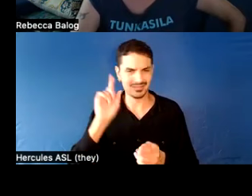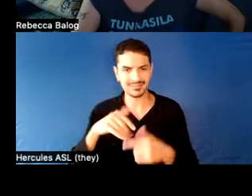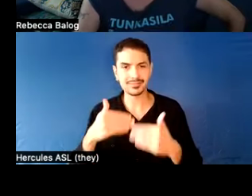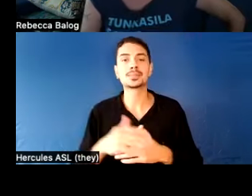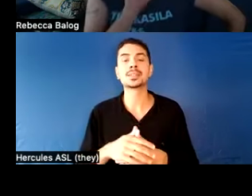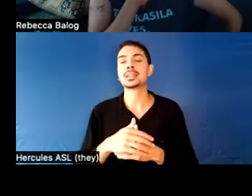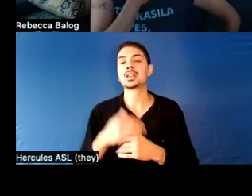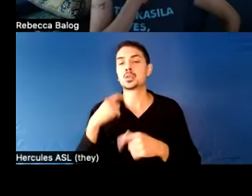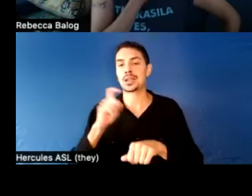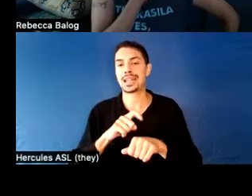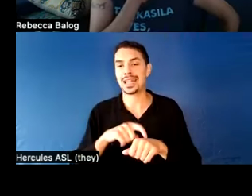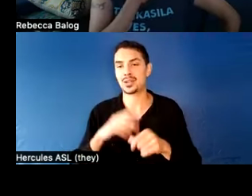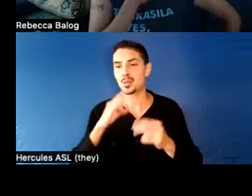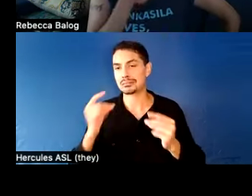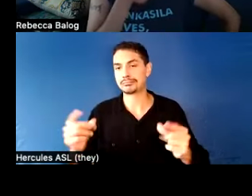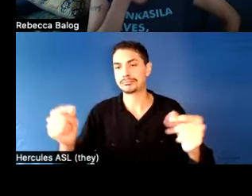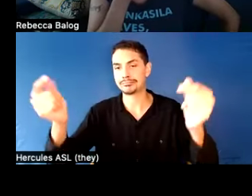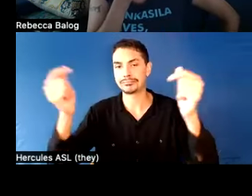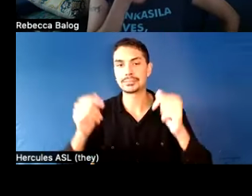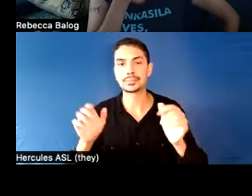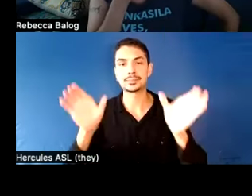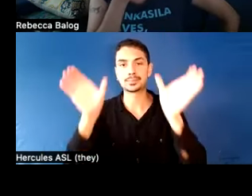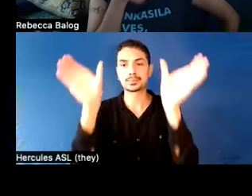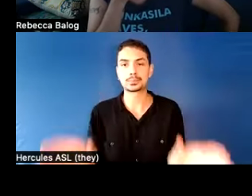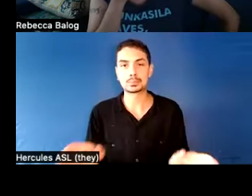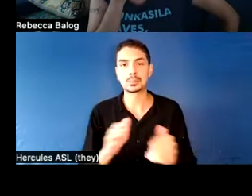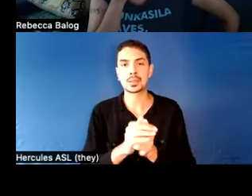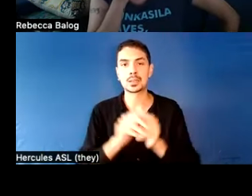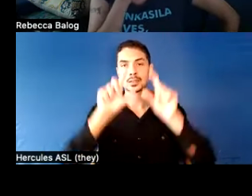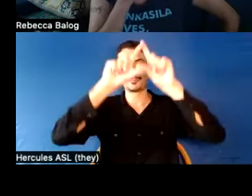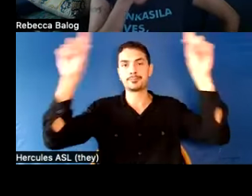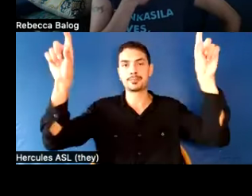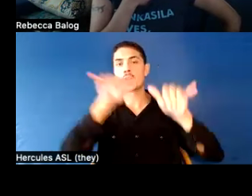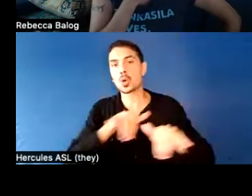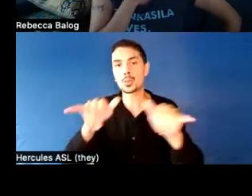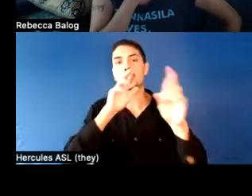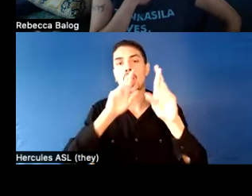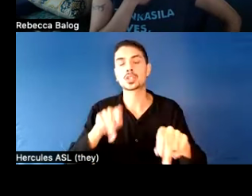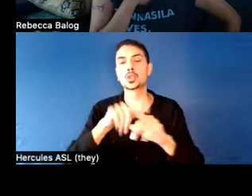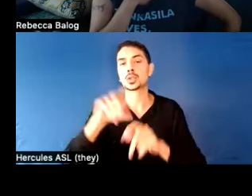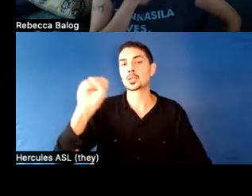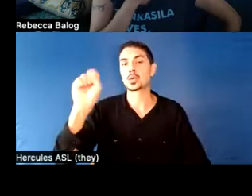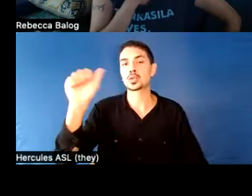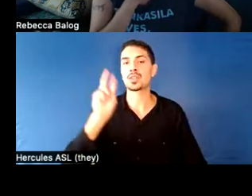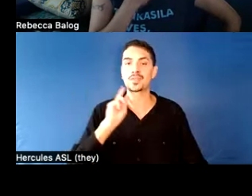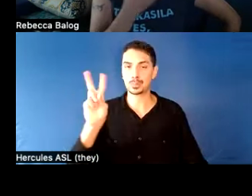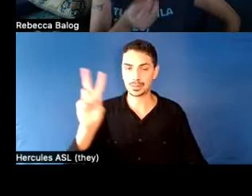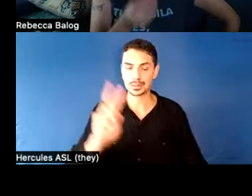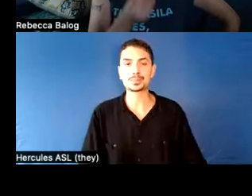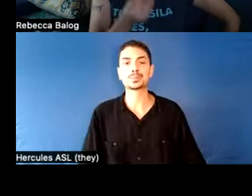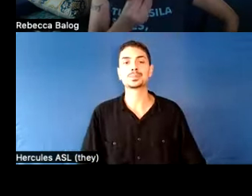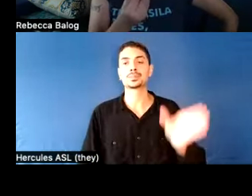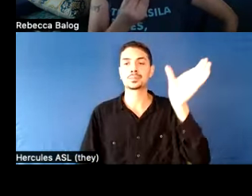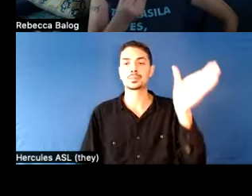things. So common reactions to sexual assault, survivordom. You know, the acute or like